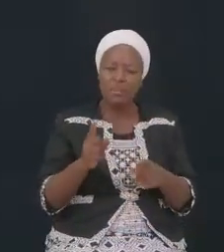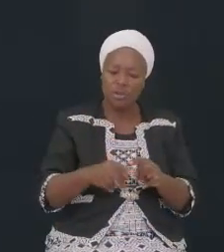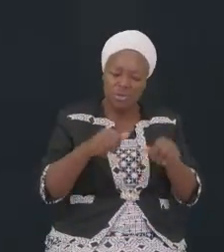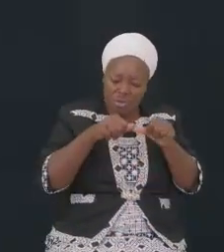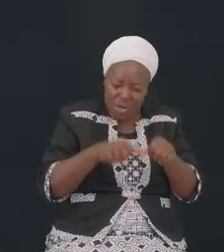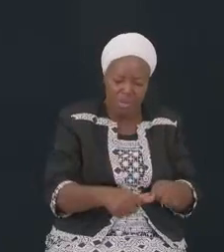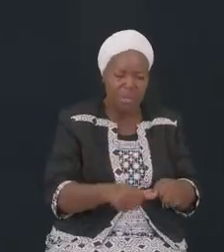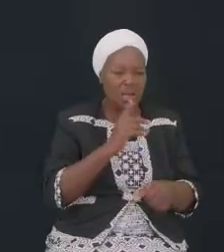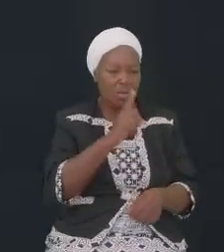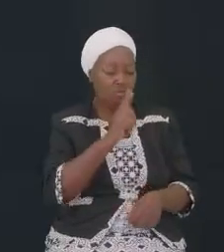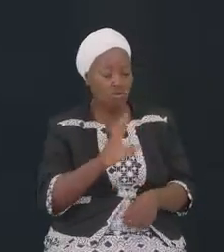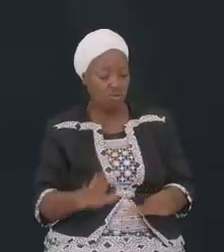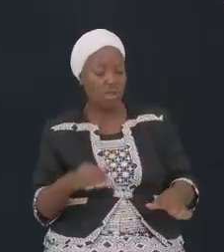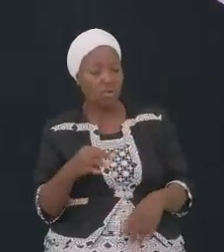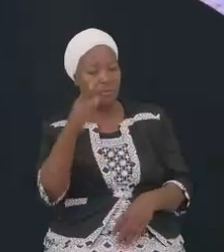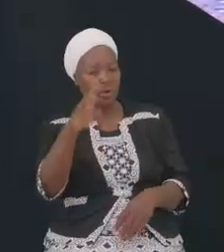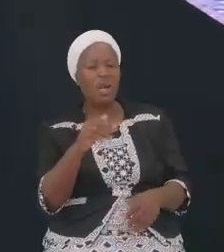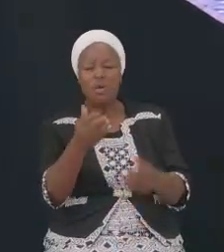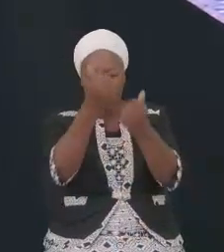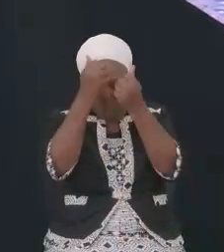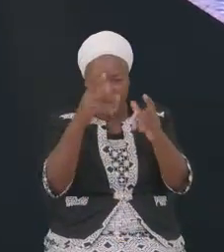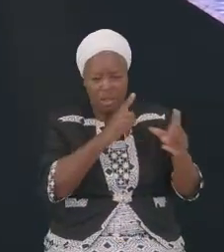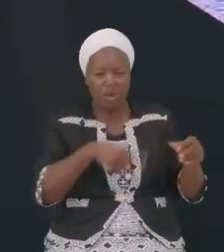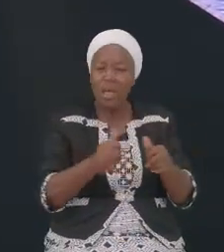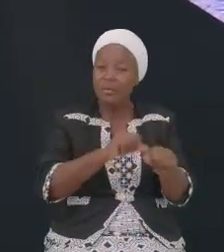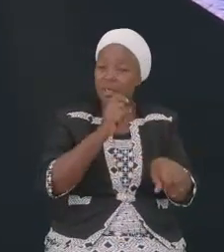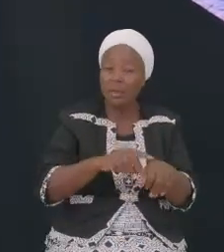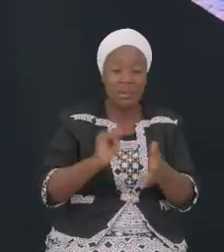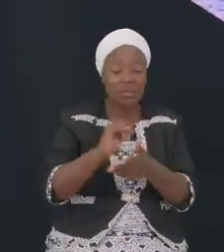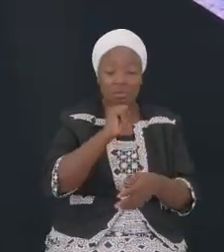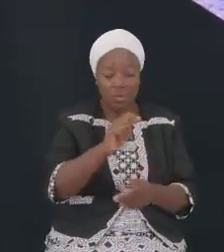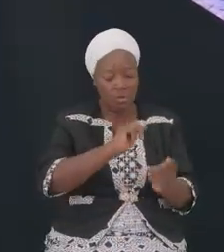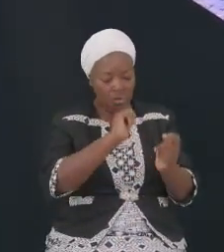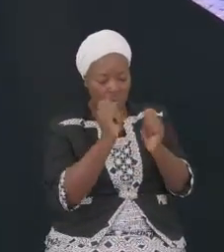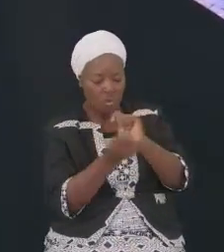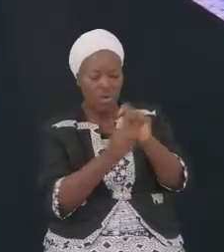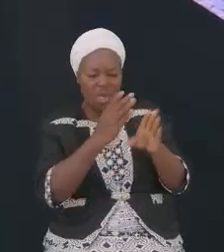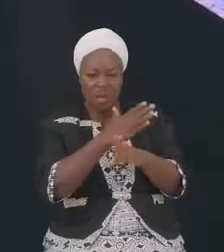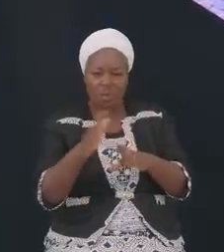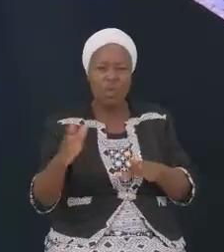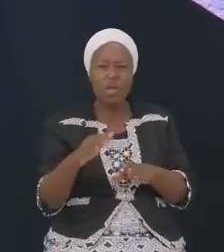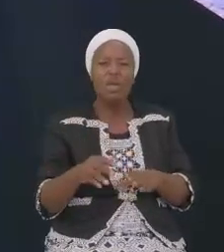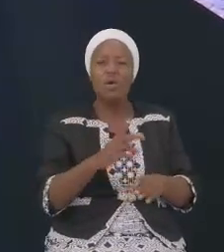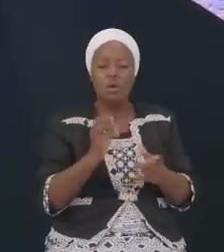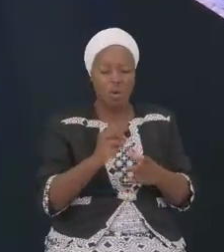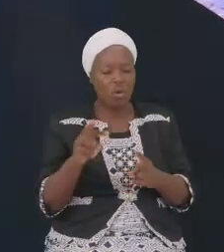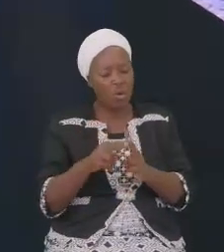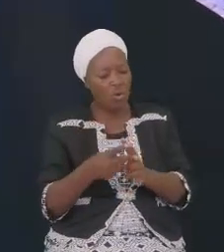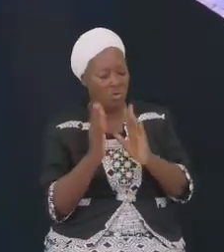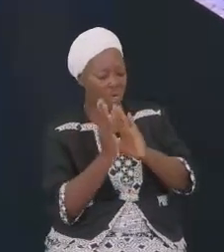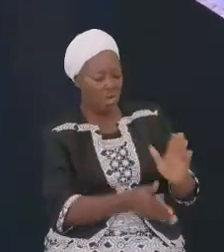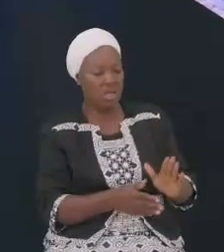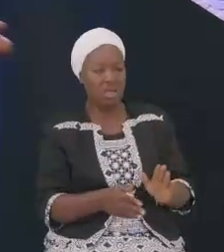to the Lord every time, that you will not turn away or depart from